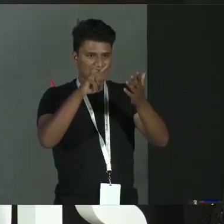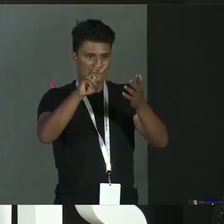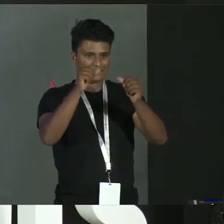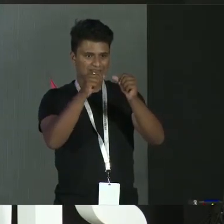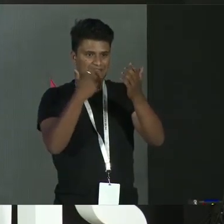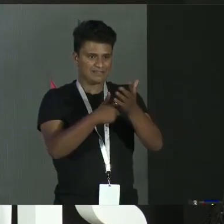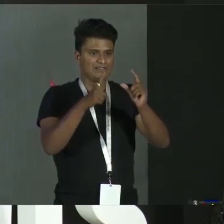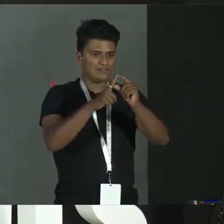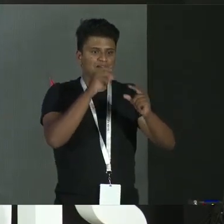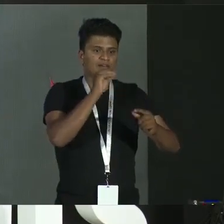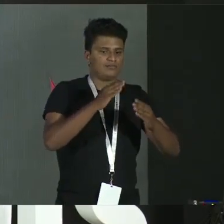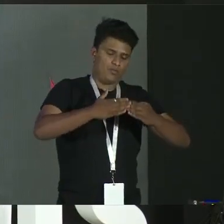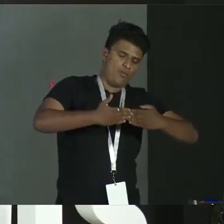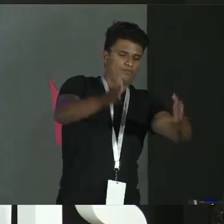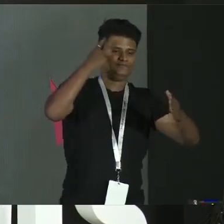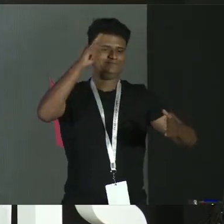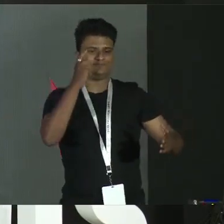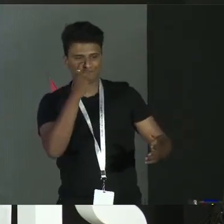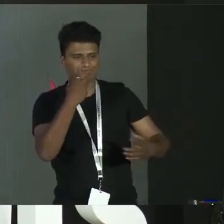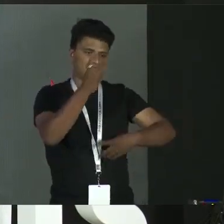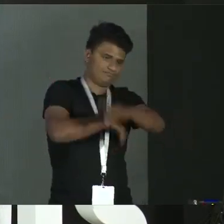and people with disabilities.